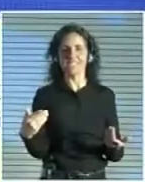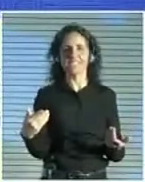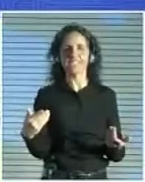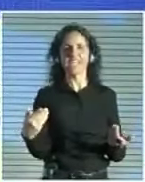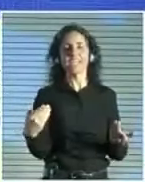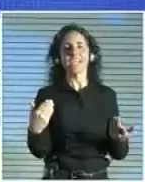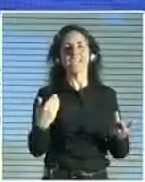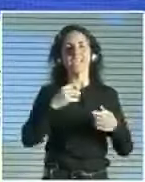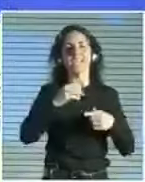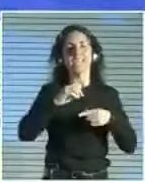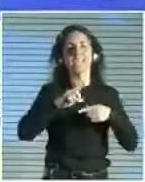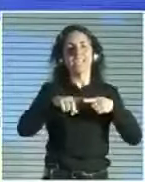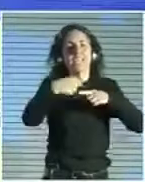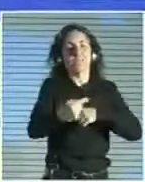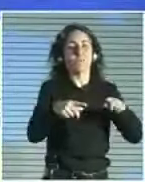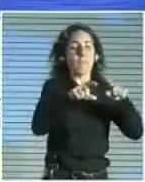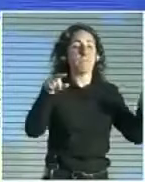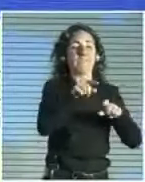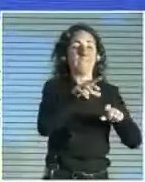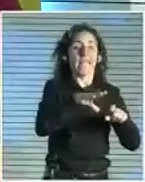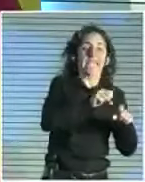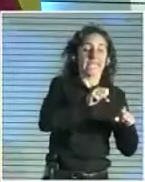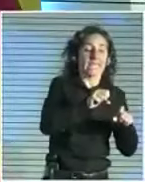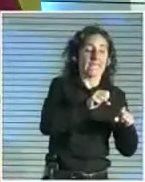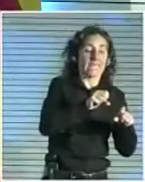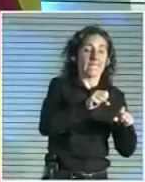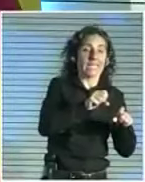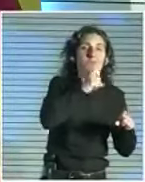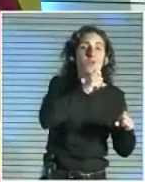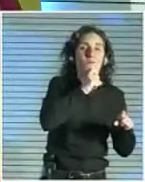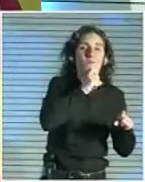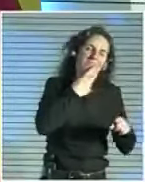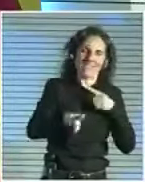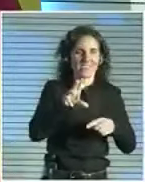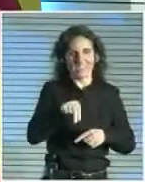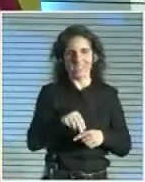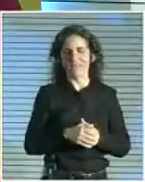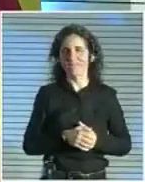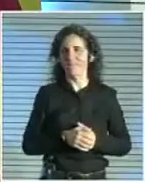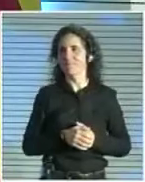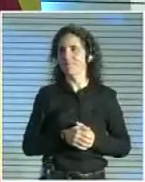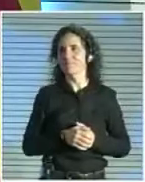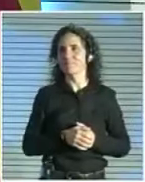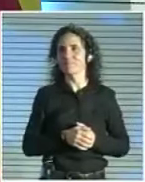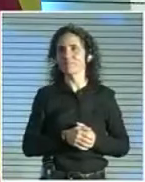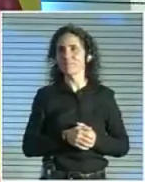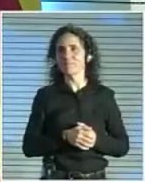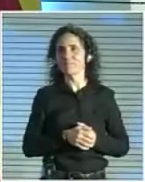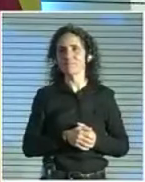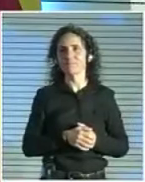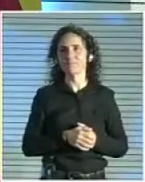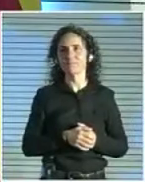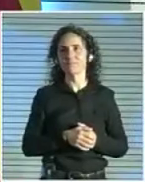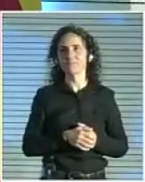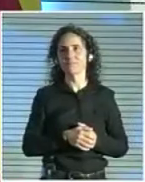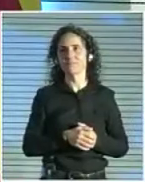at the same time, Juan Jose reported then you know, sometimes you have then these barriers and then you are getting stuck.